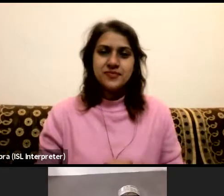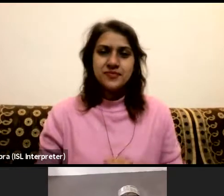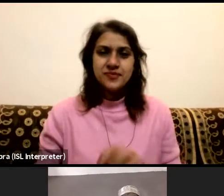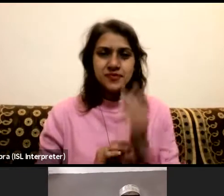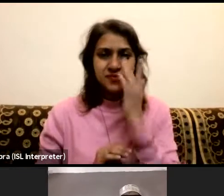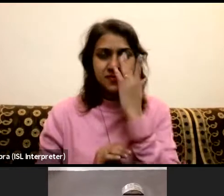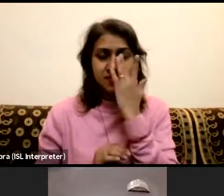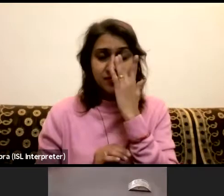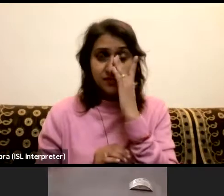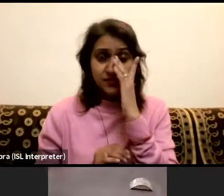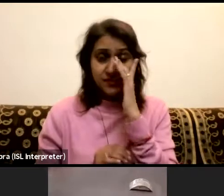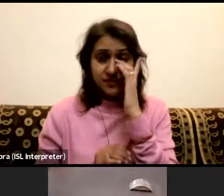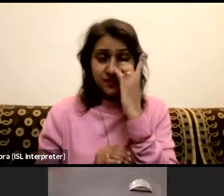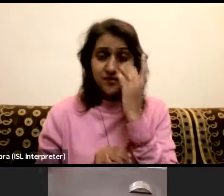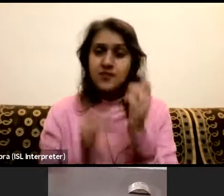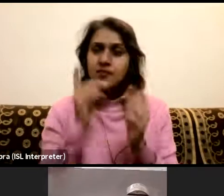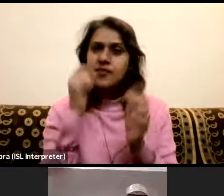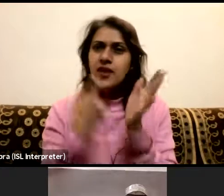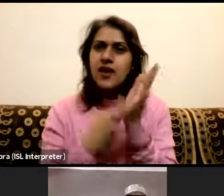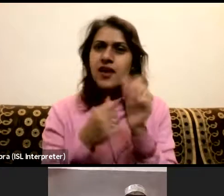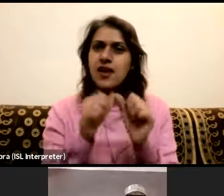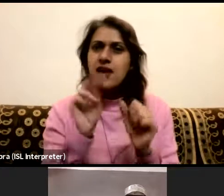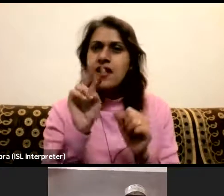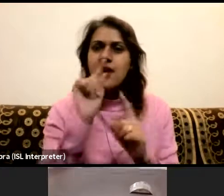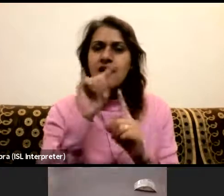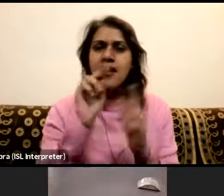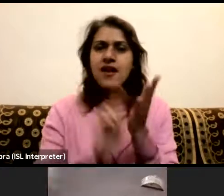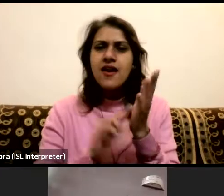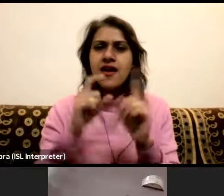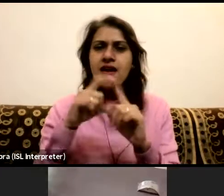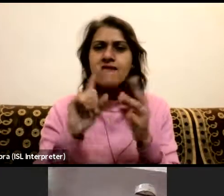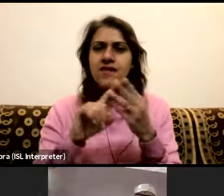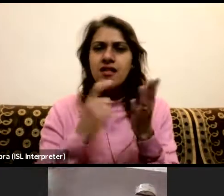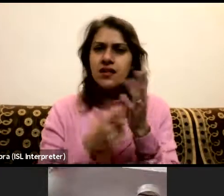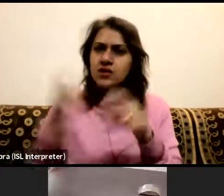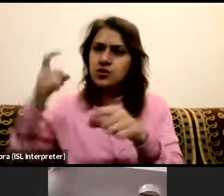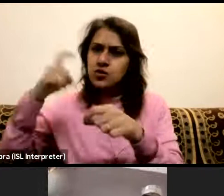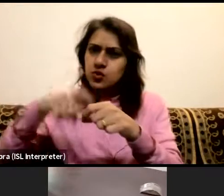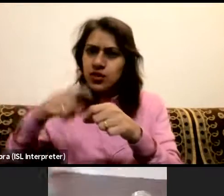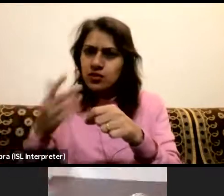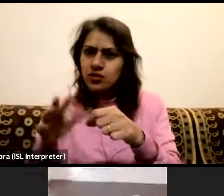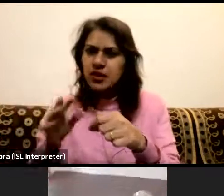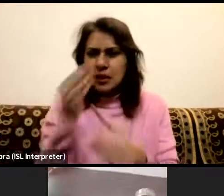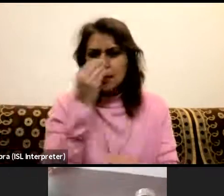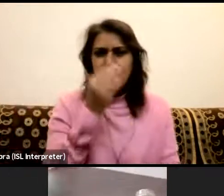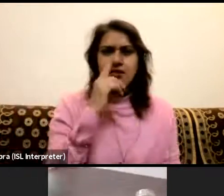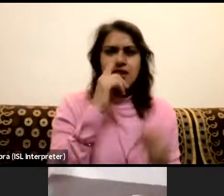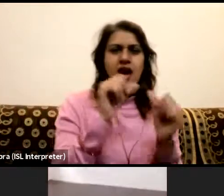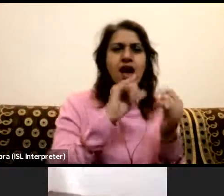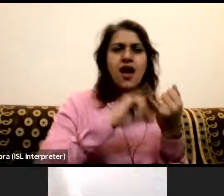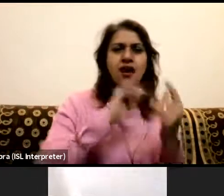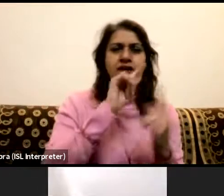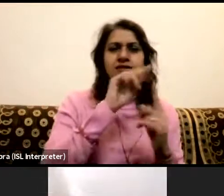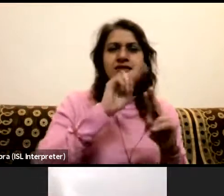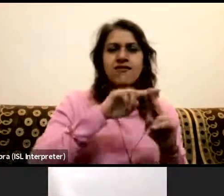I don't know if Mr. Ravinder Singh has joined. Asifa, did you check with him?